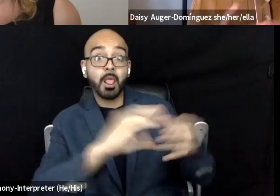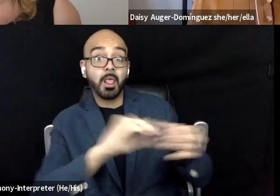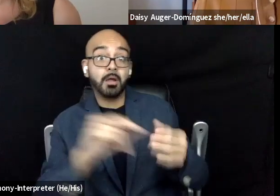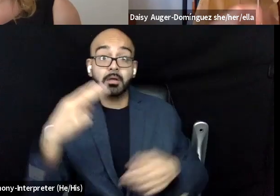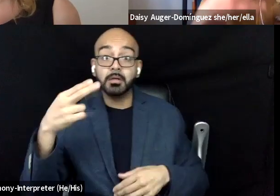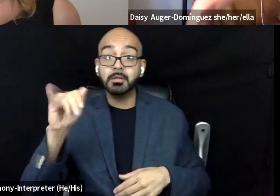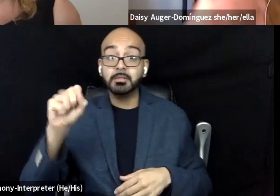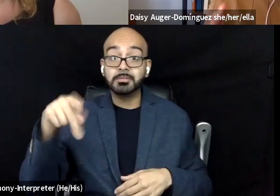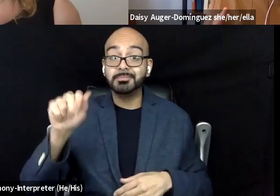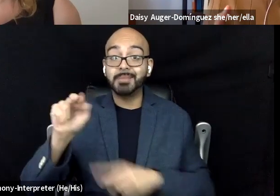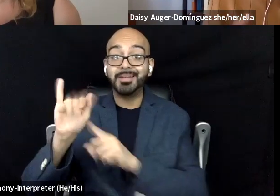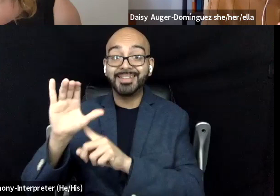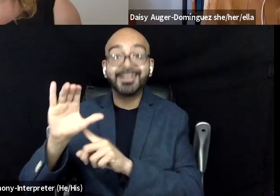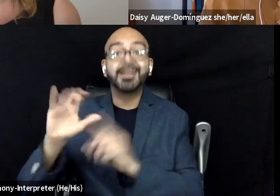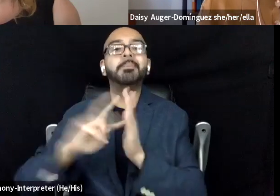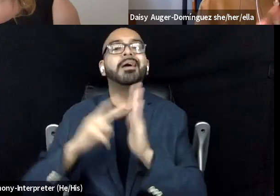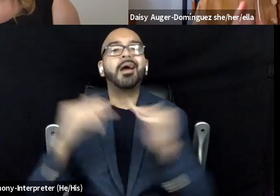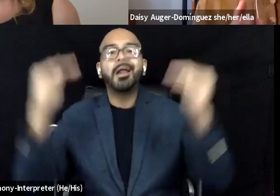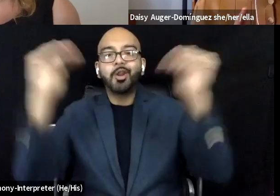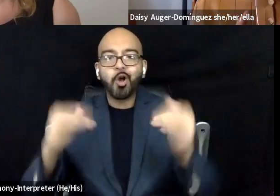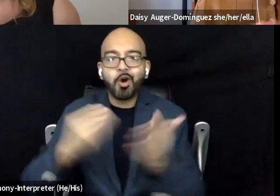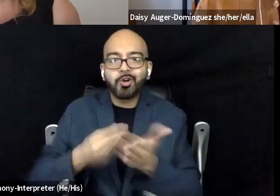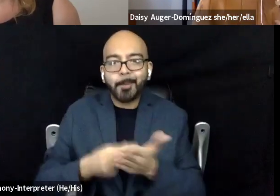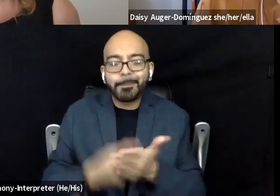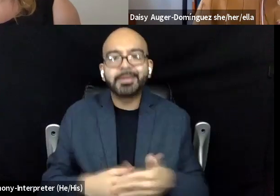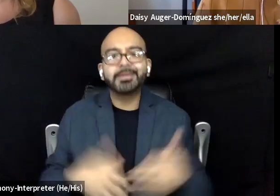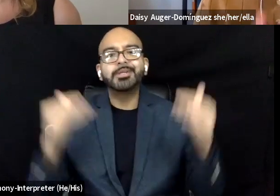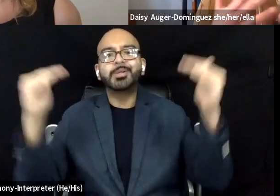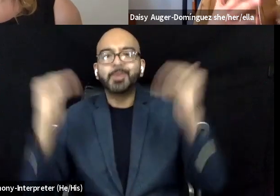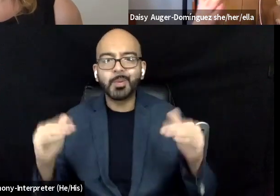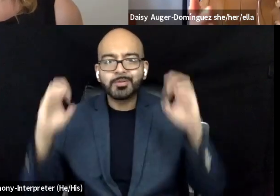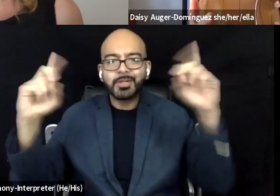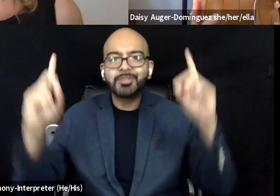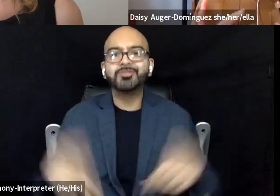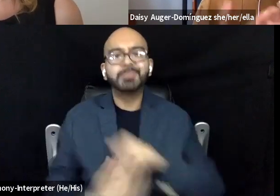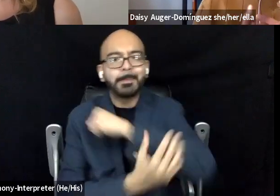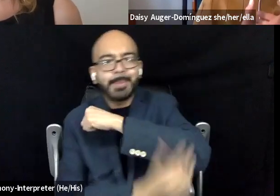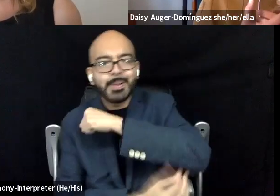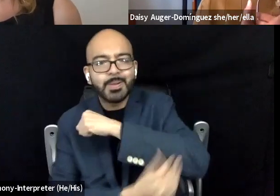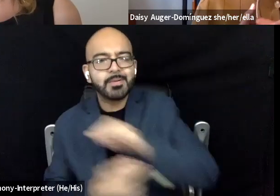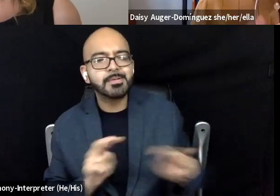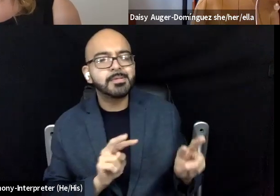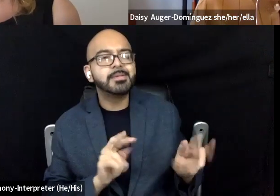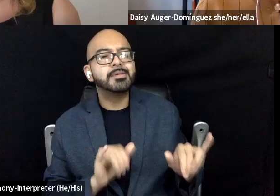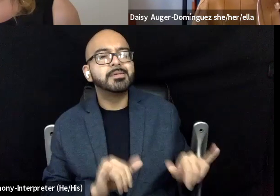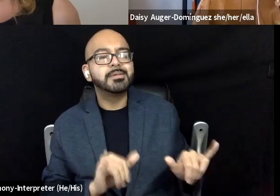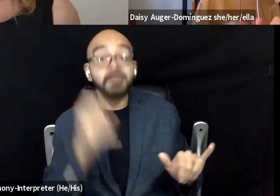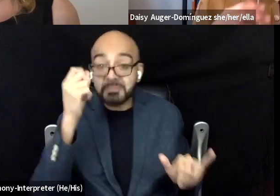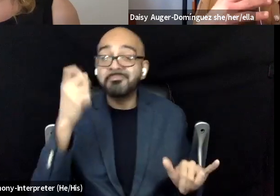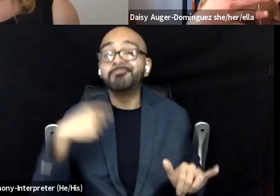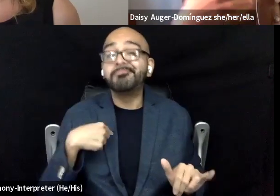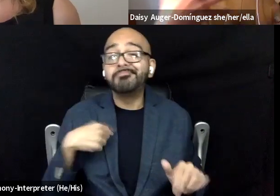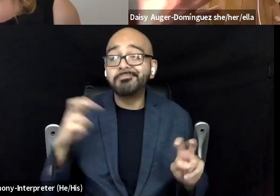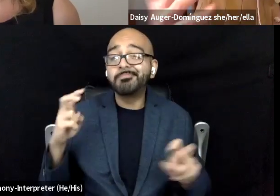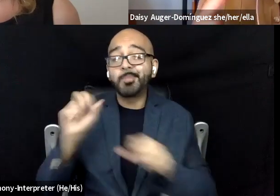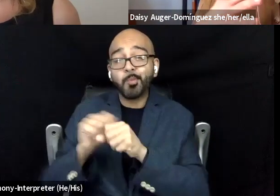socioeconomic advancement, low educational advancement, poor. And to be fair, I came from a working class family,